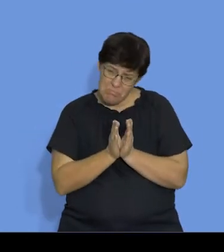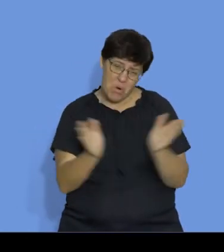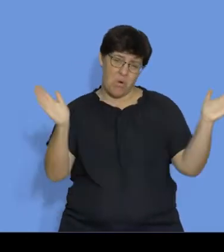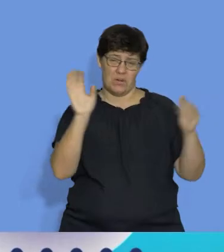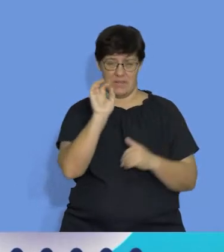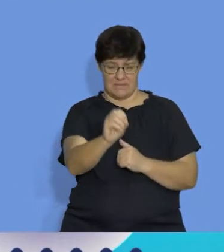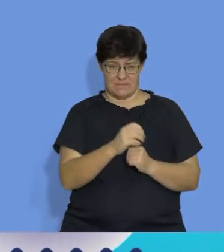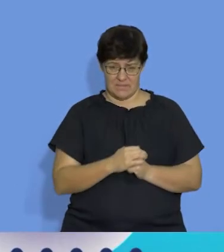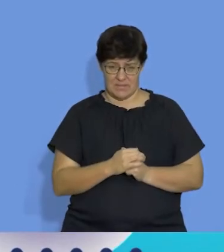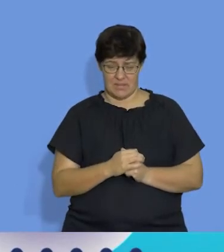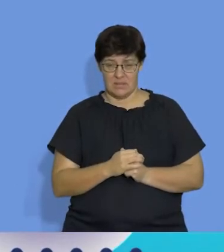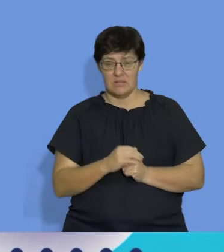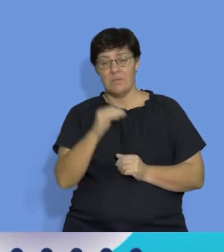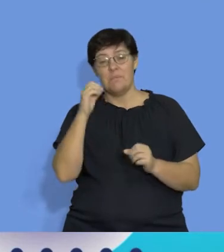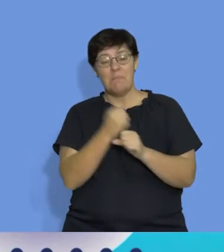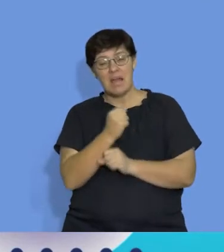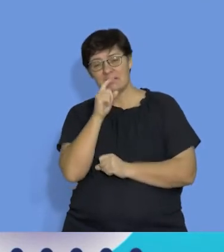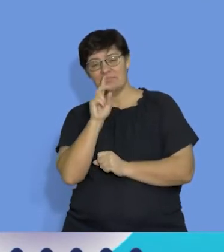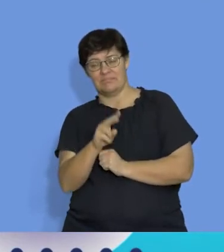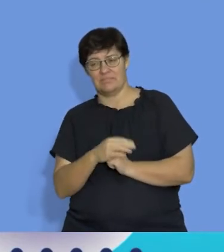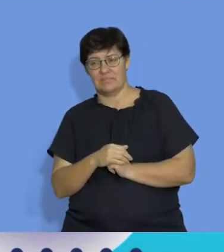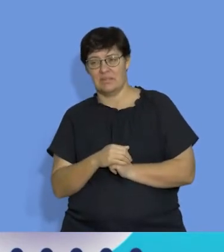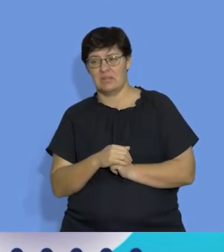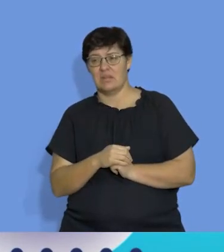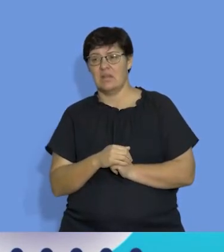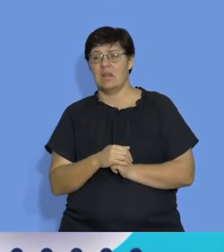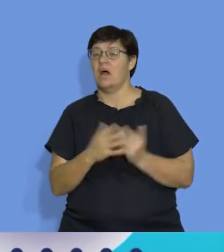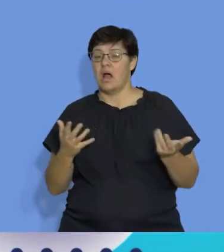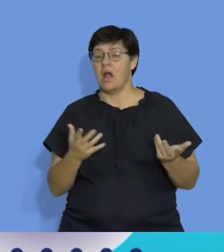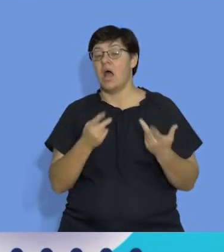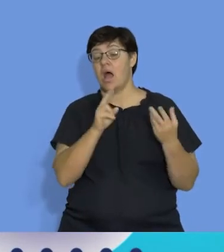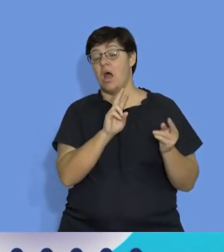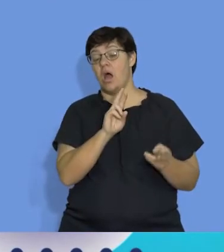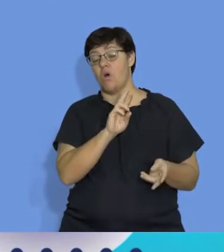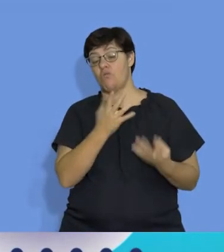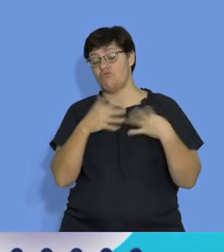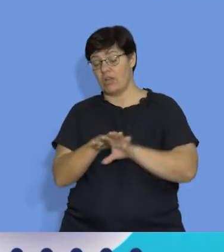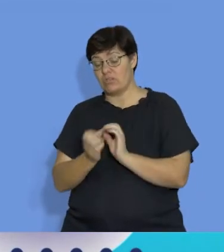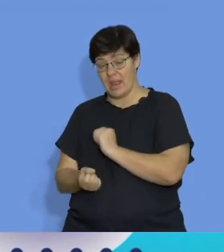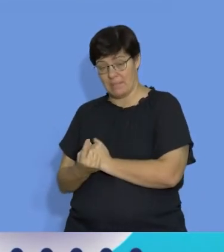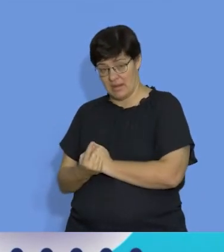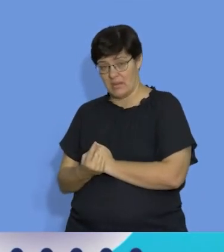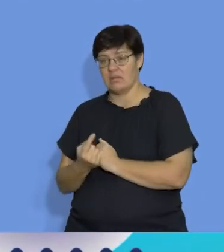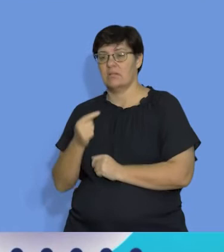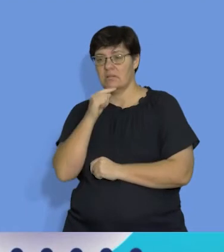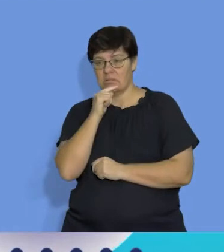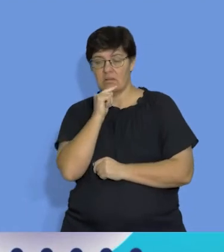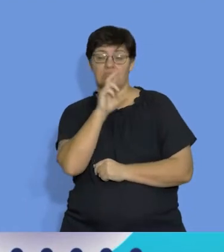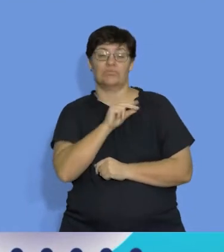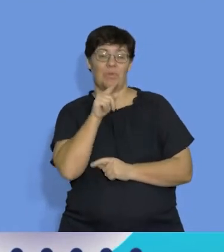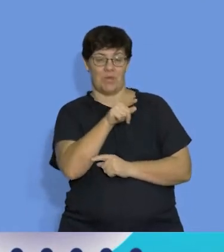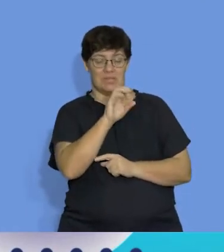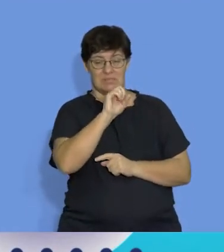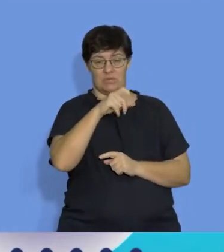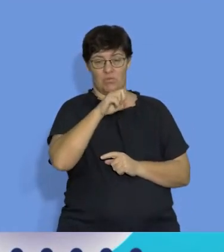important for us to emphasize that it can be anywhere where there is a reaction. We can talk about stoichiometry in terms of,